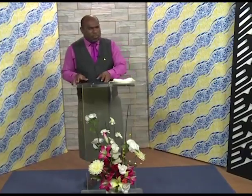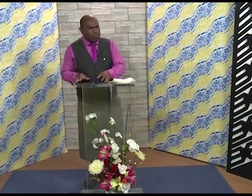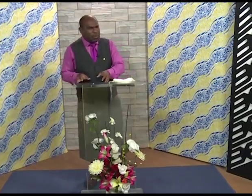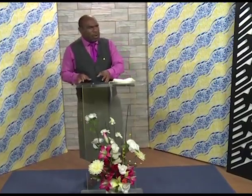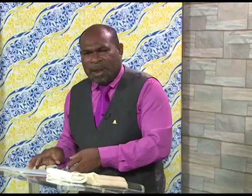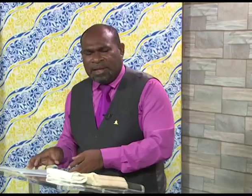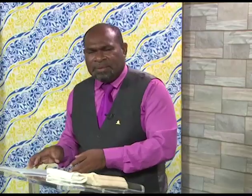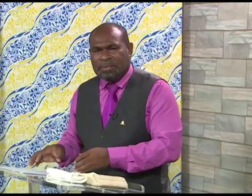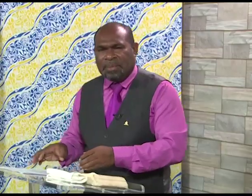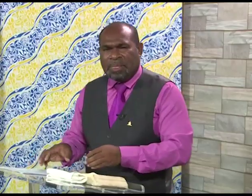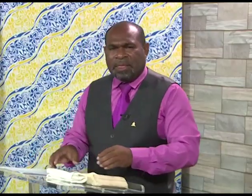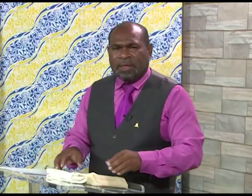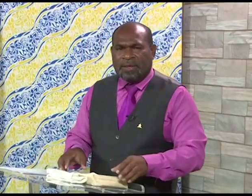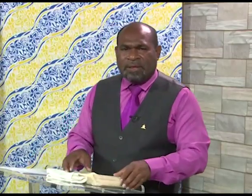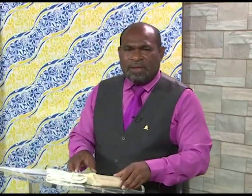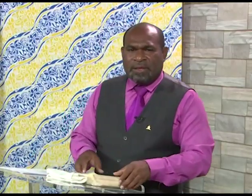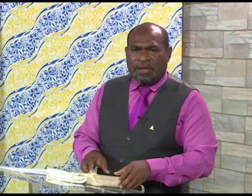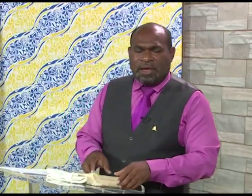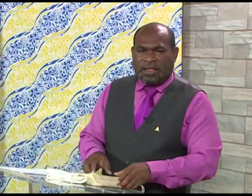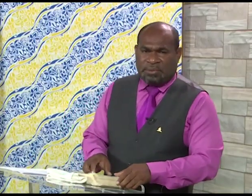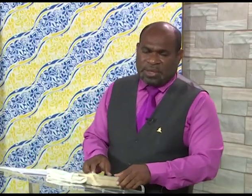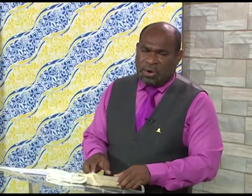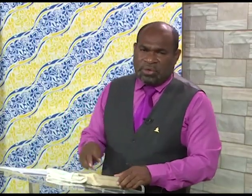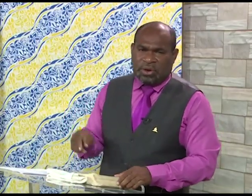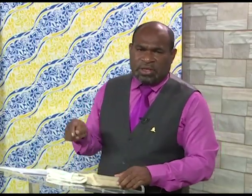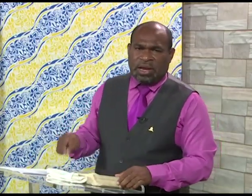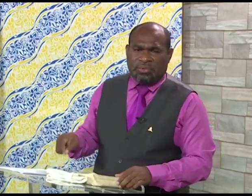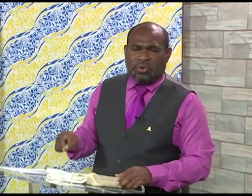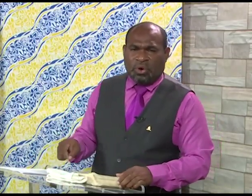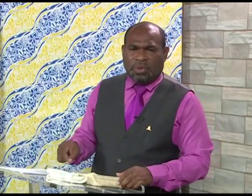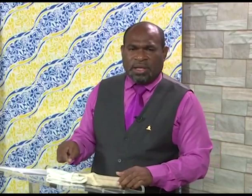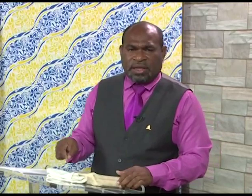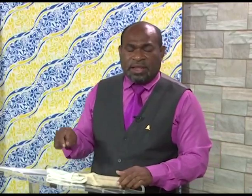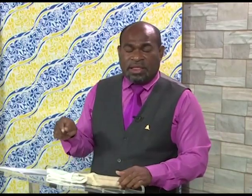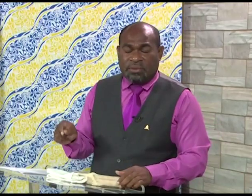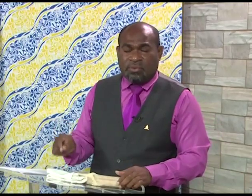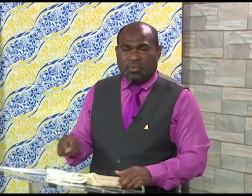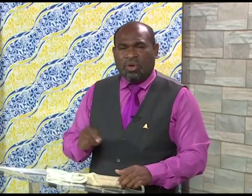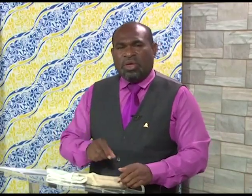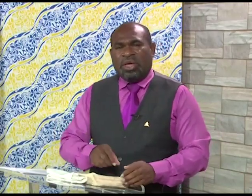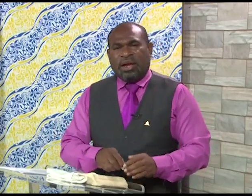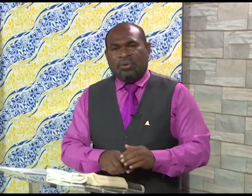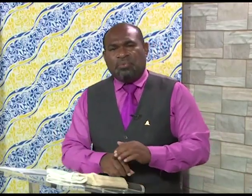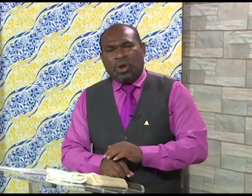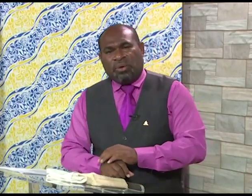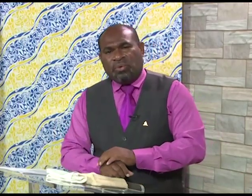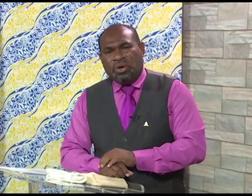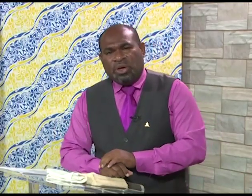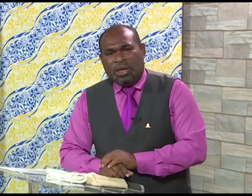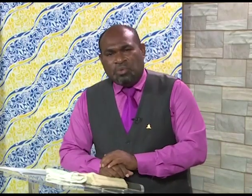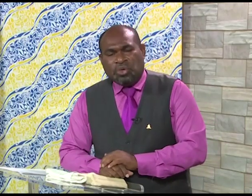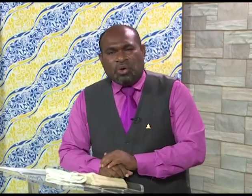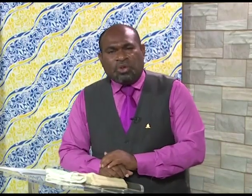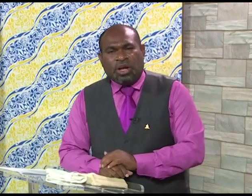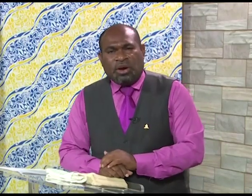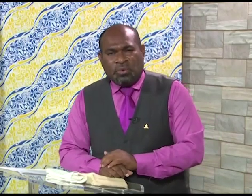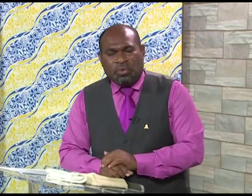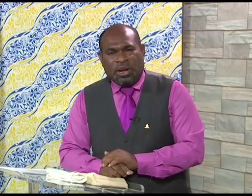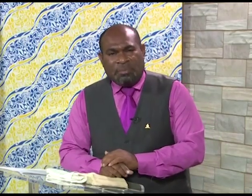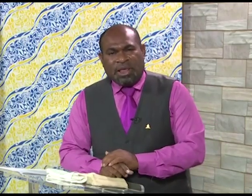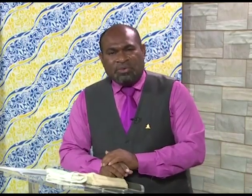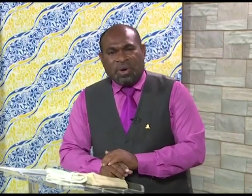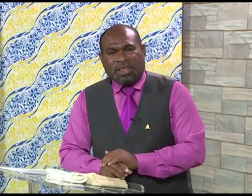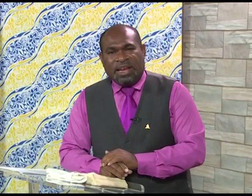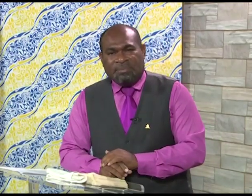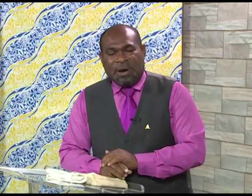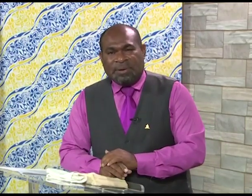bayalo yo kalamani en der vital noti ko singe libni ko en sa na tikivu en e vunau en buta kota na kalou